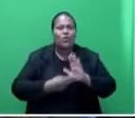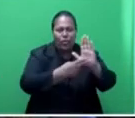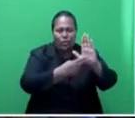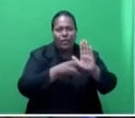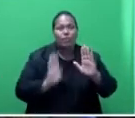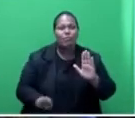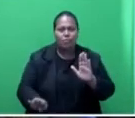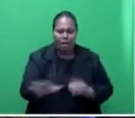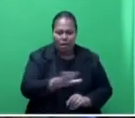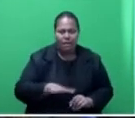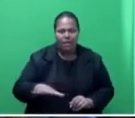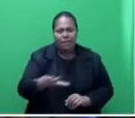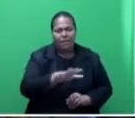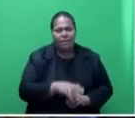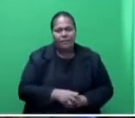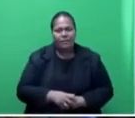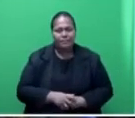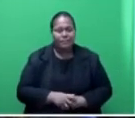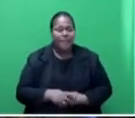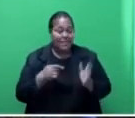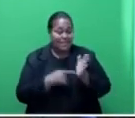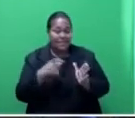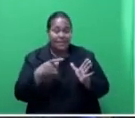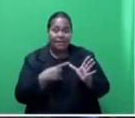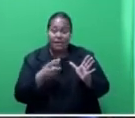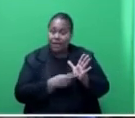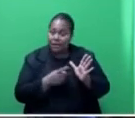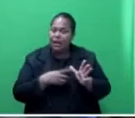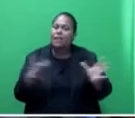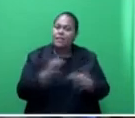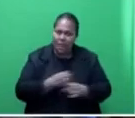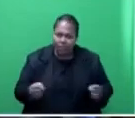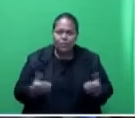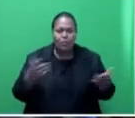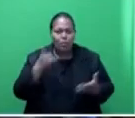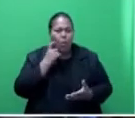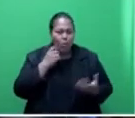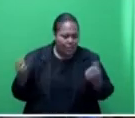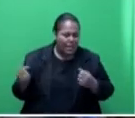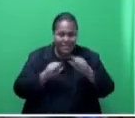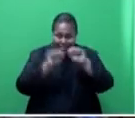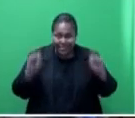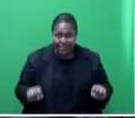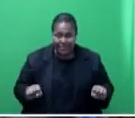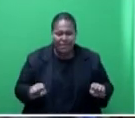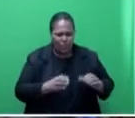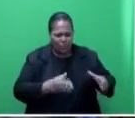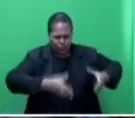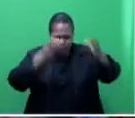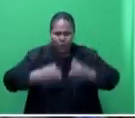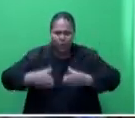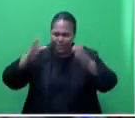Mbua province. However, Tropical Cyclone Ana also caused a lot of damage to our water systems and rural schemes combined throughout the country